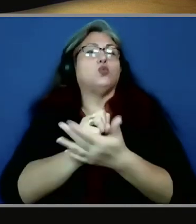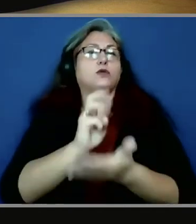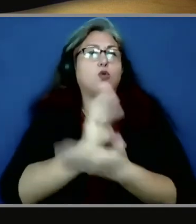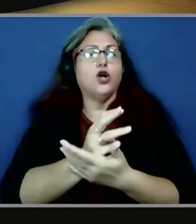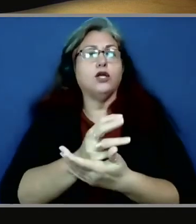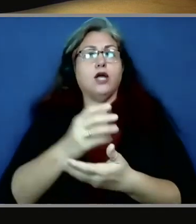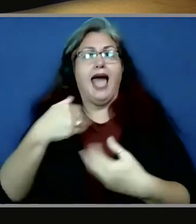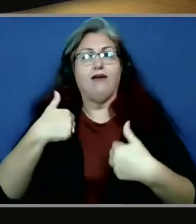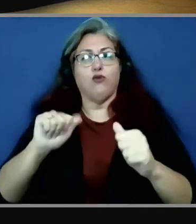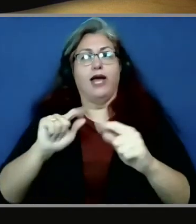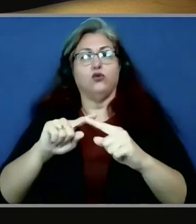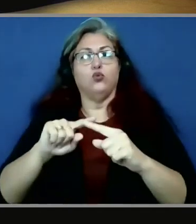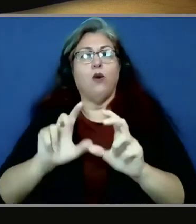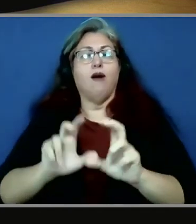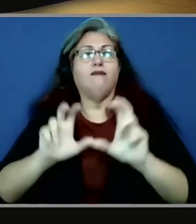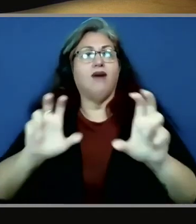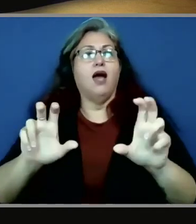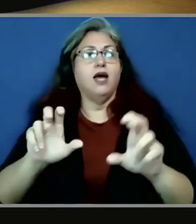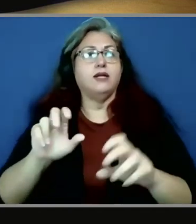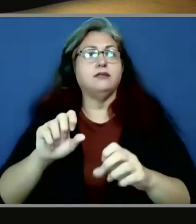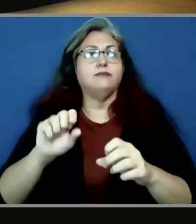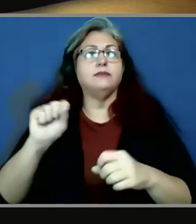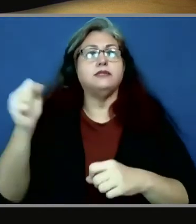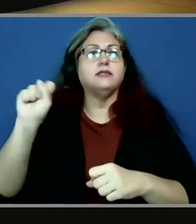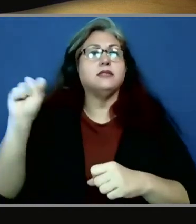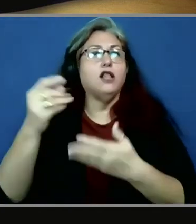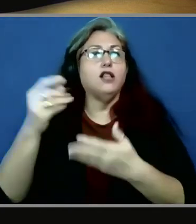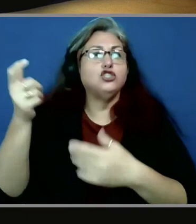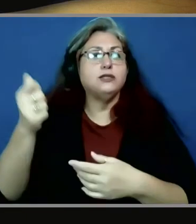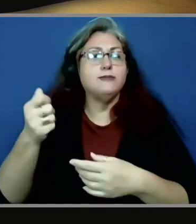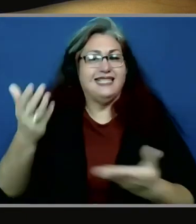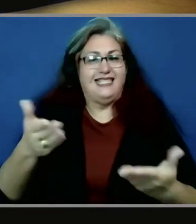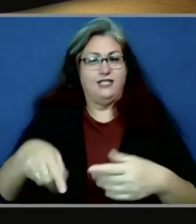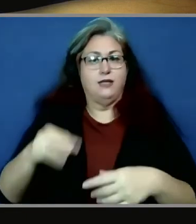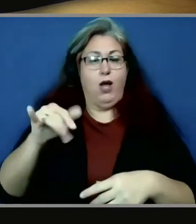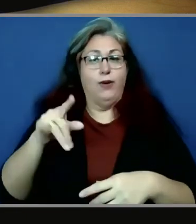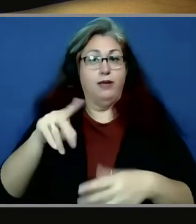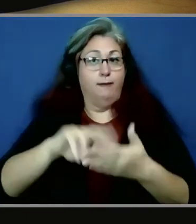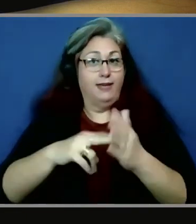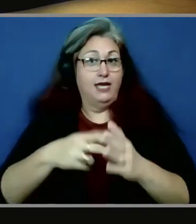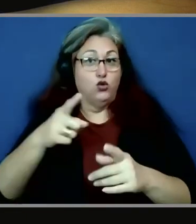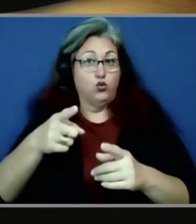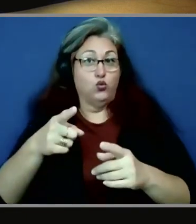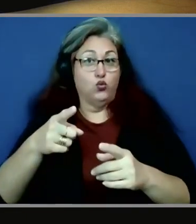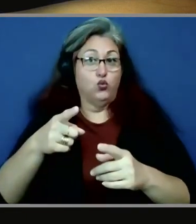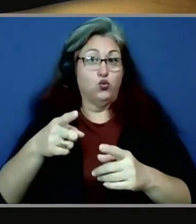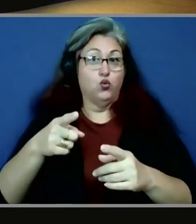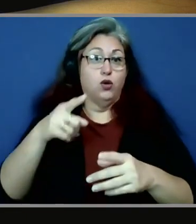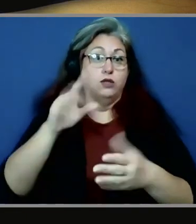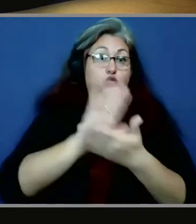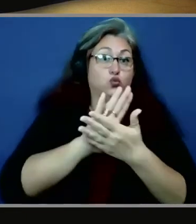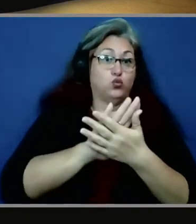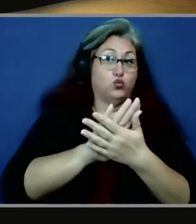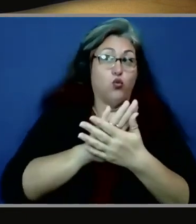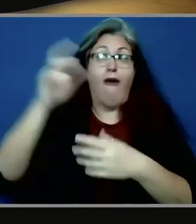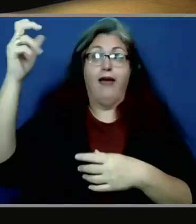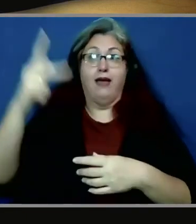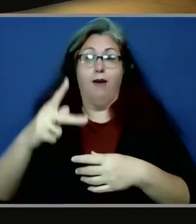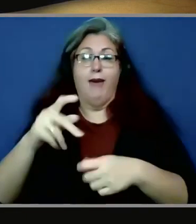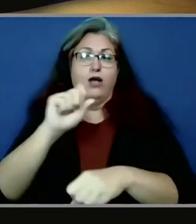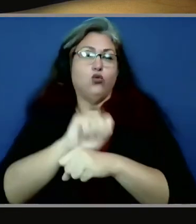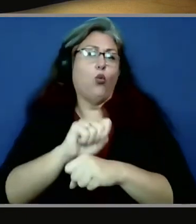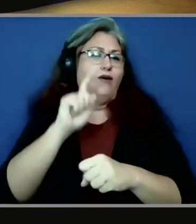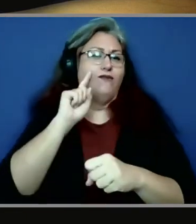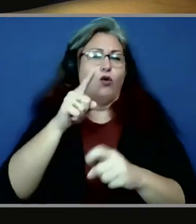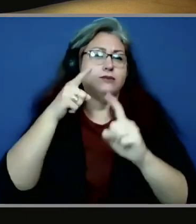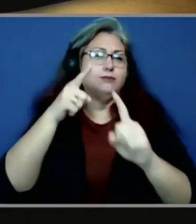with retention in Maui County. If you come back and work in Maui County for a set number of